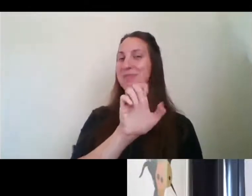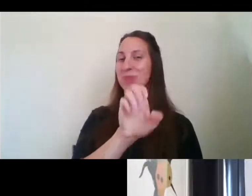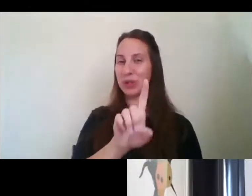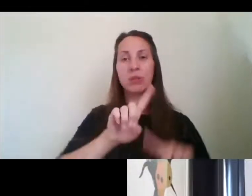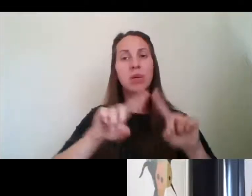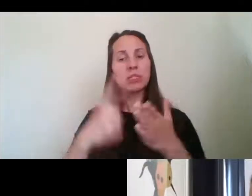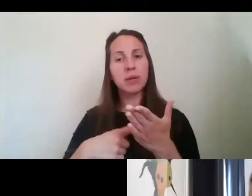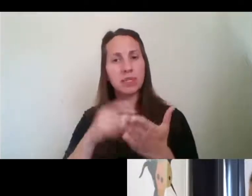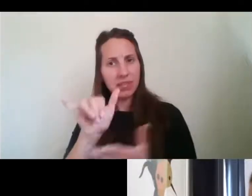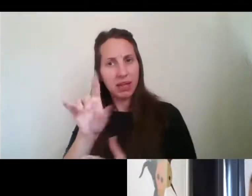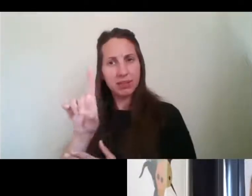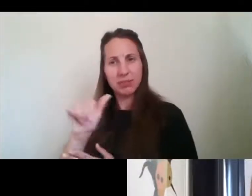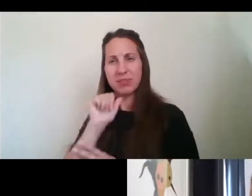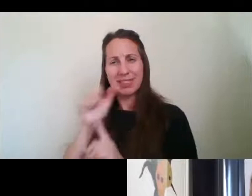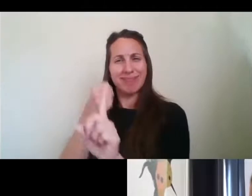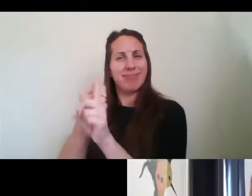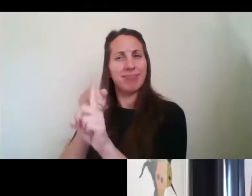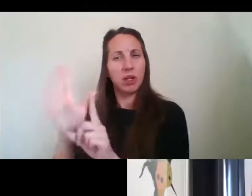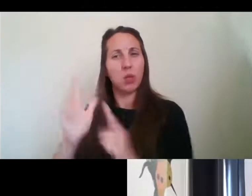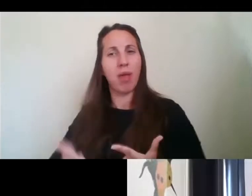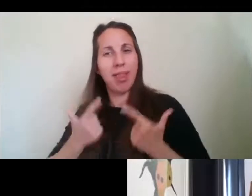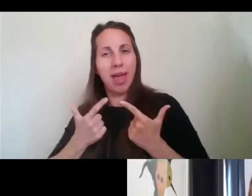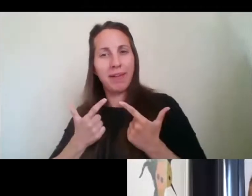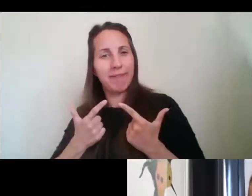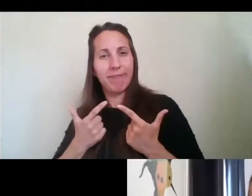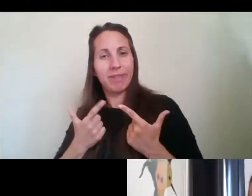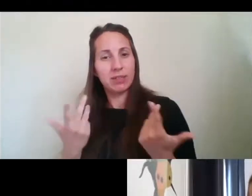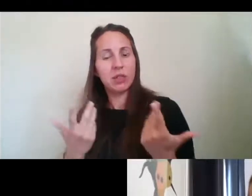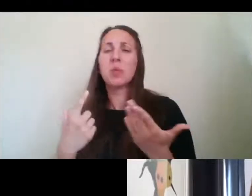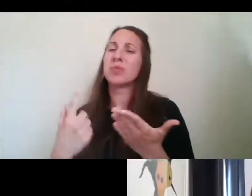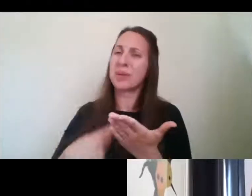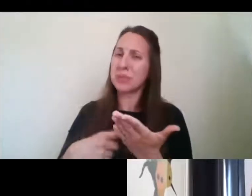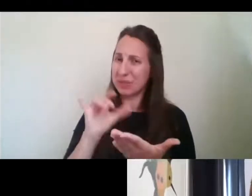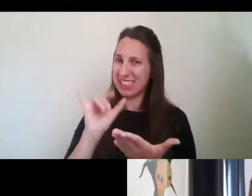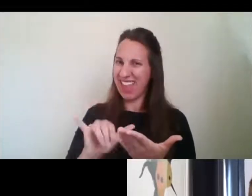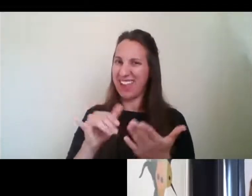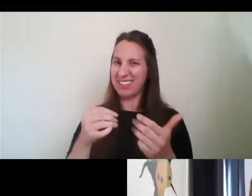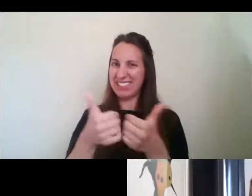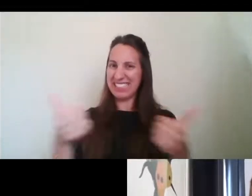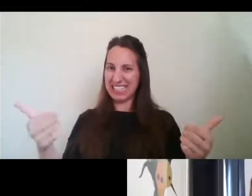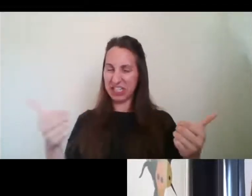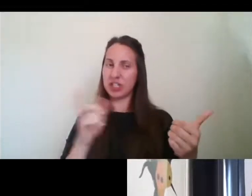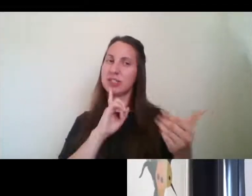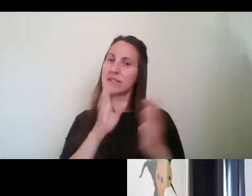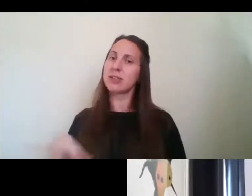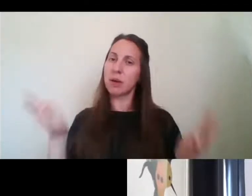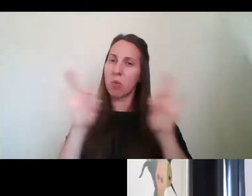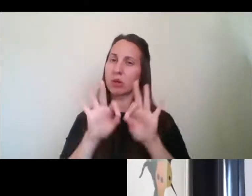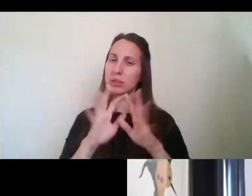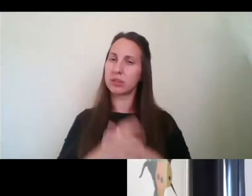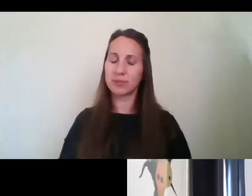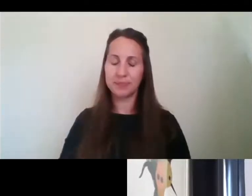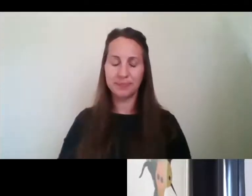same way. And so there may be times where that distinction is relevant as well.